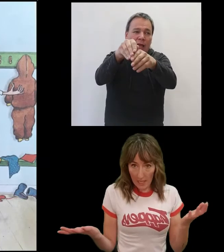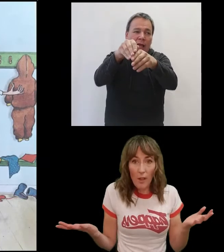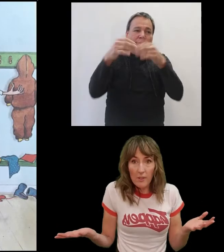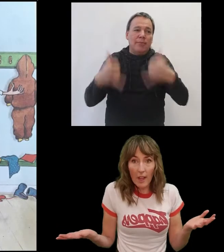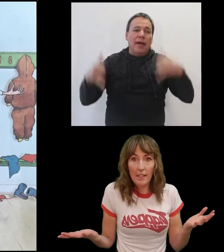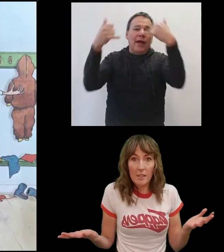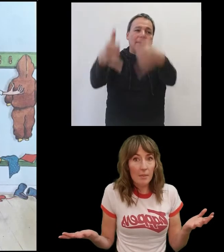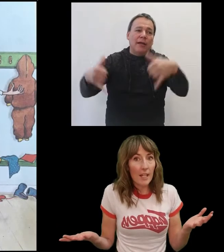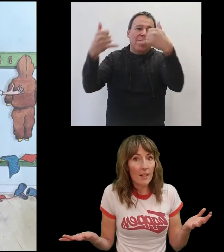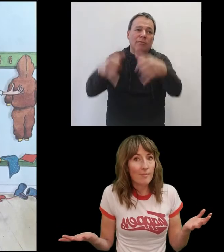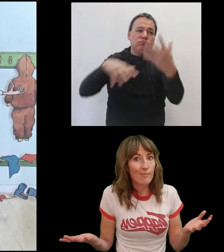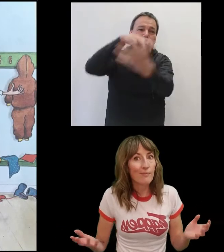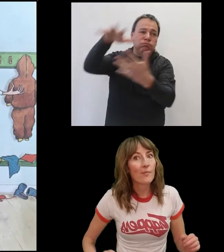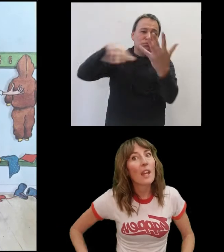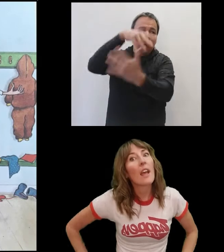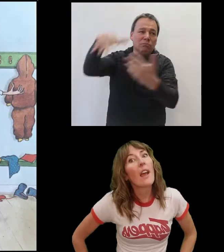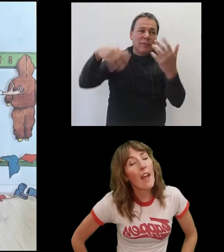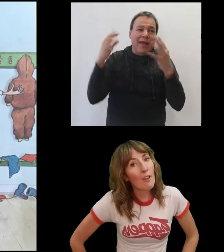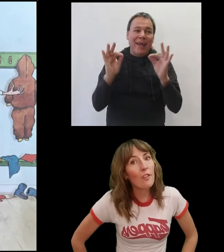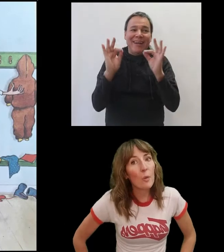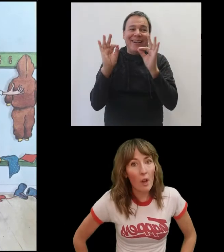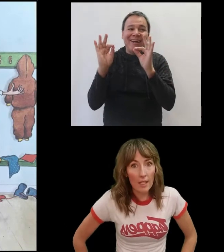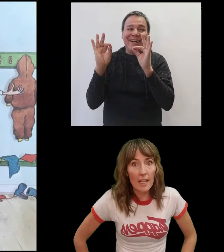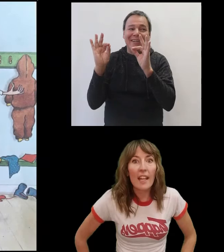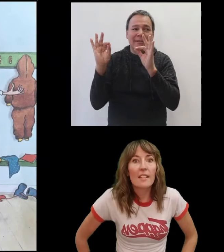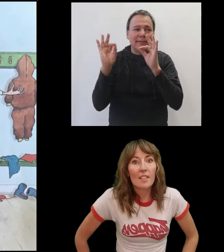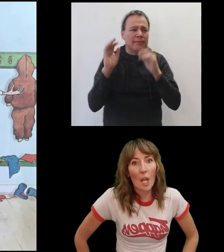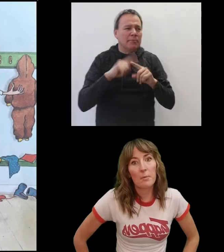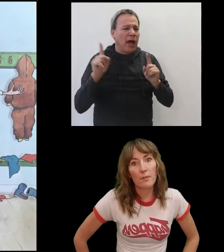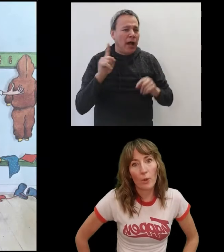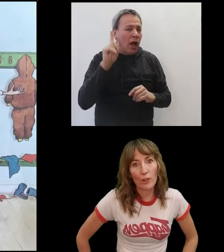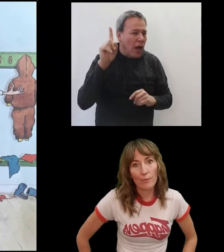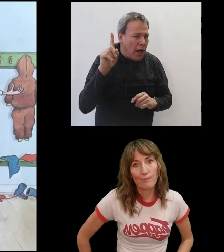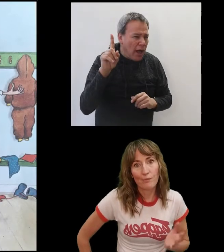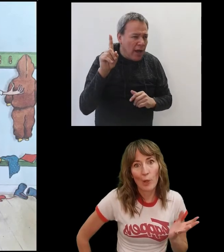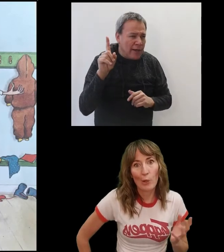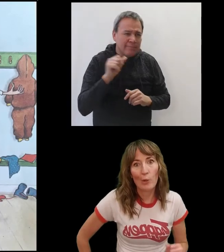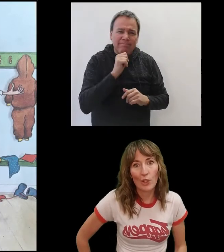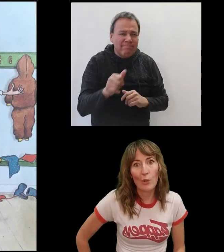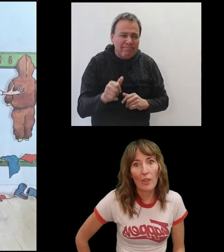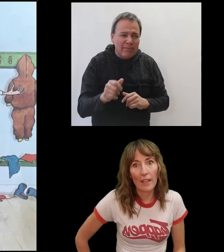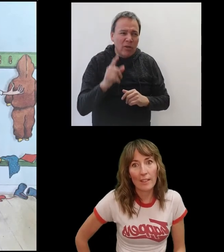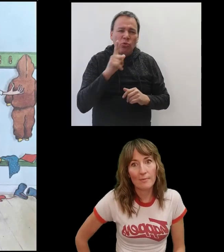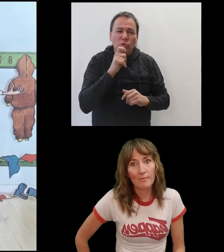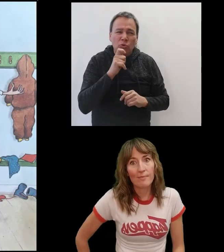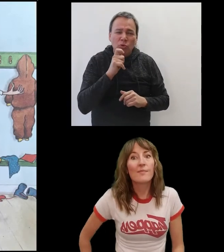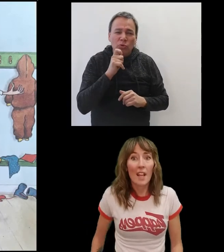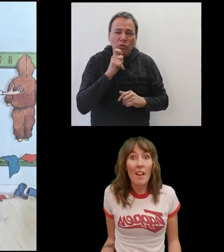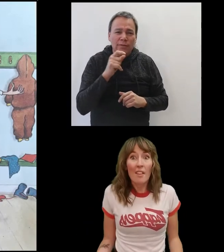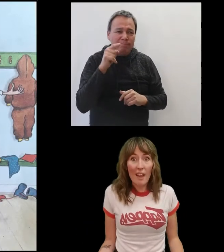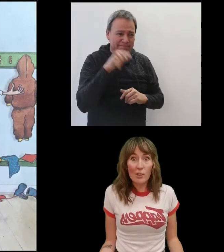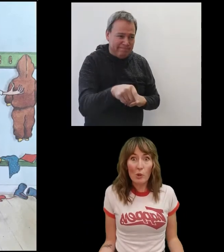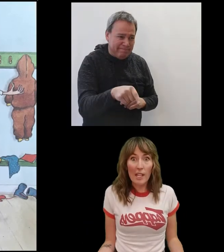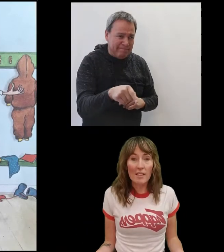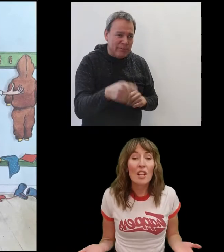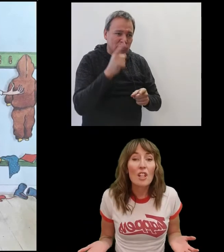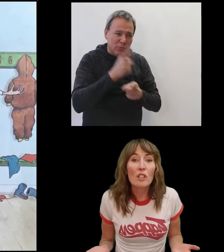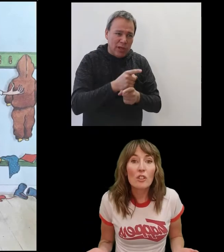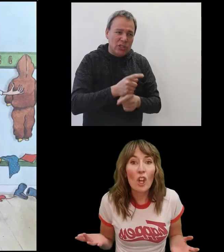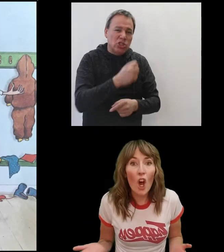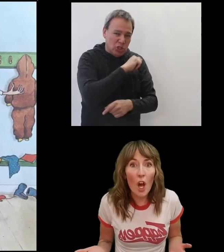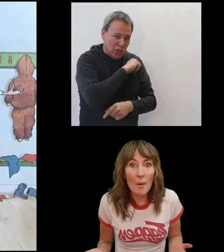and ran outside to play. Everyone except for, who do you think? That's